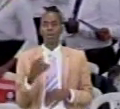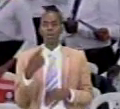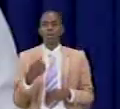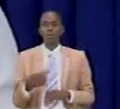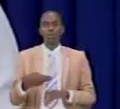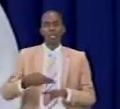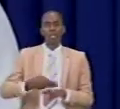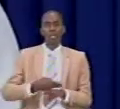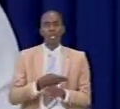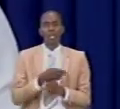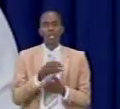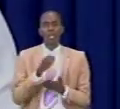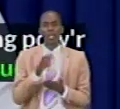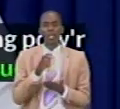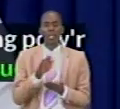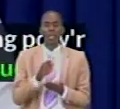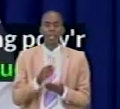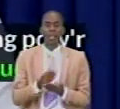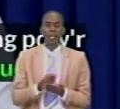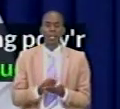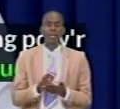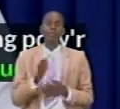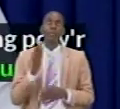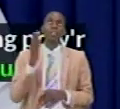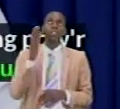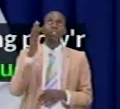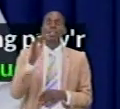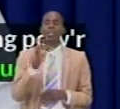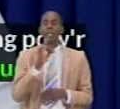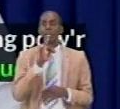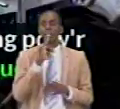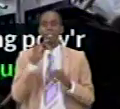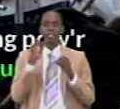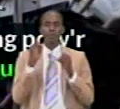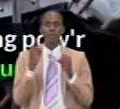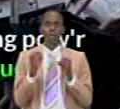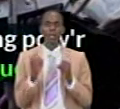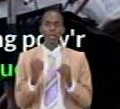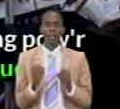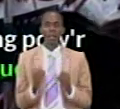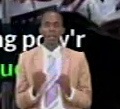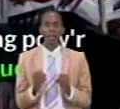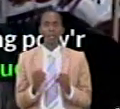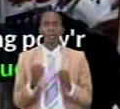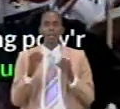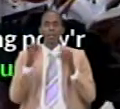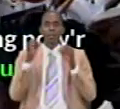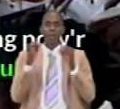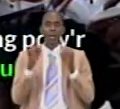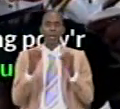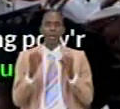of the land there is fun